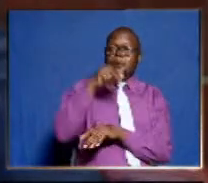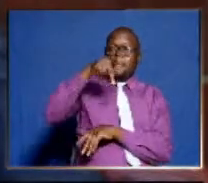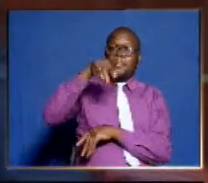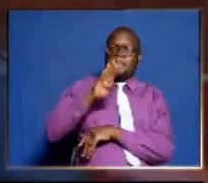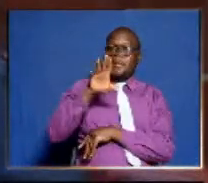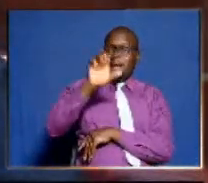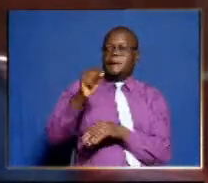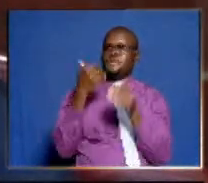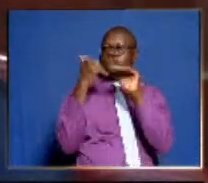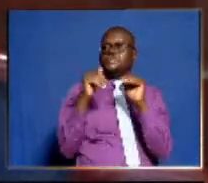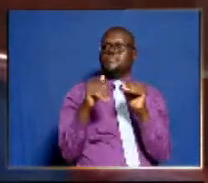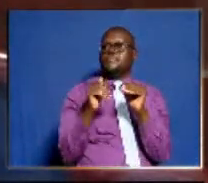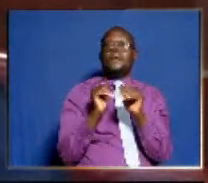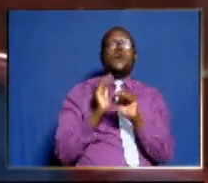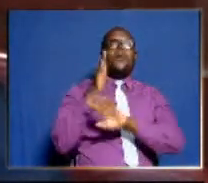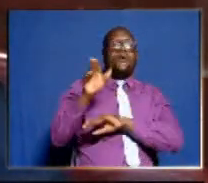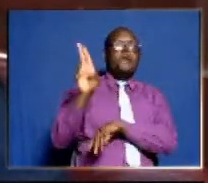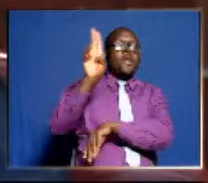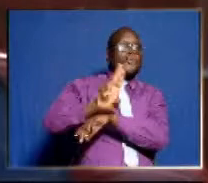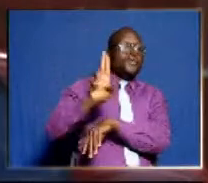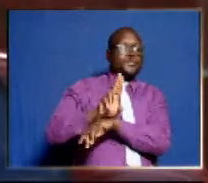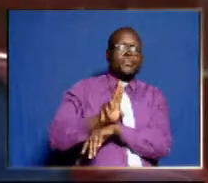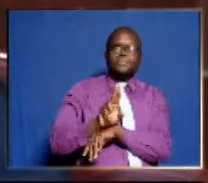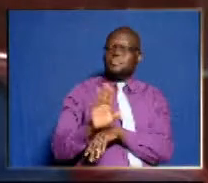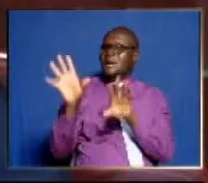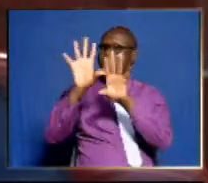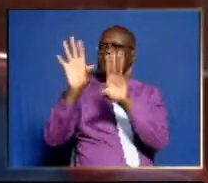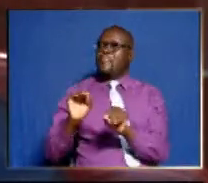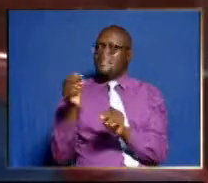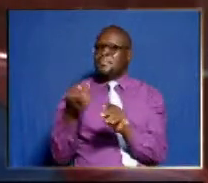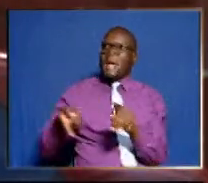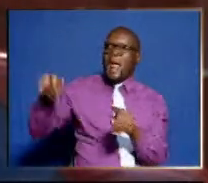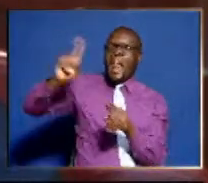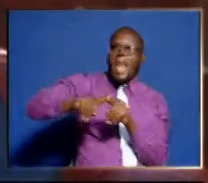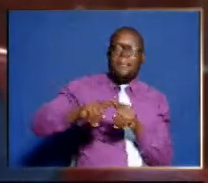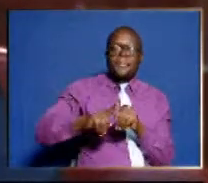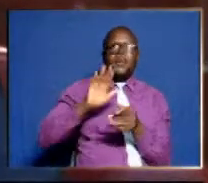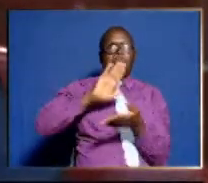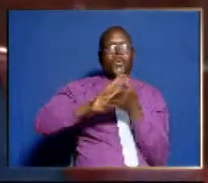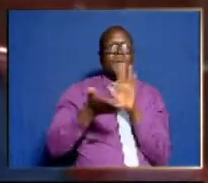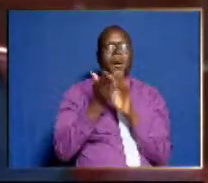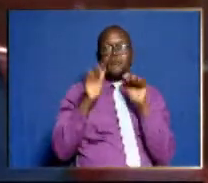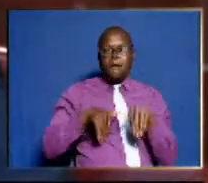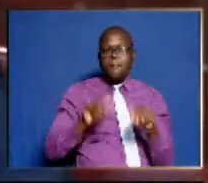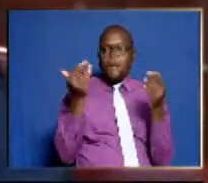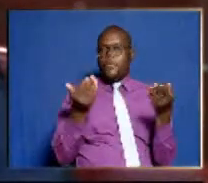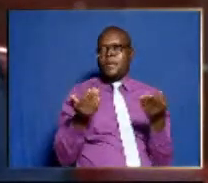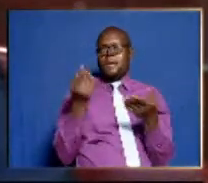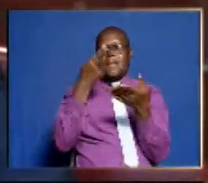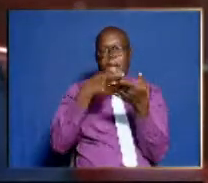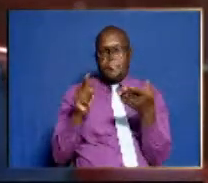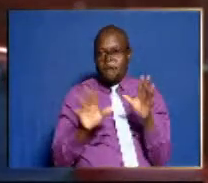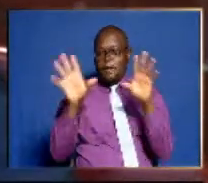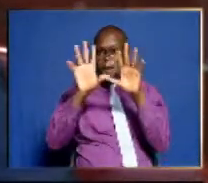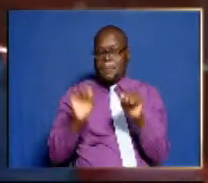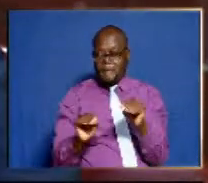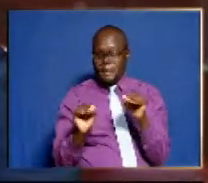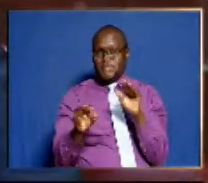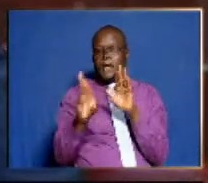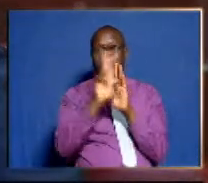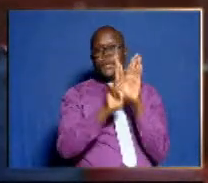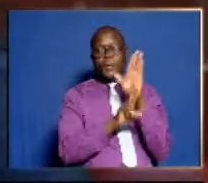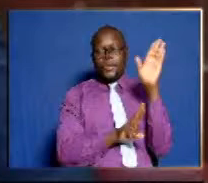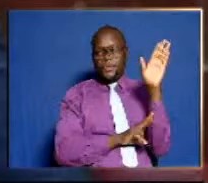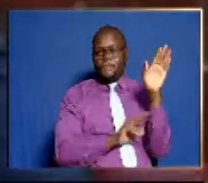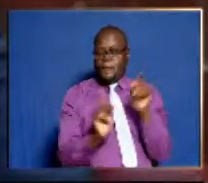were routinely flouted, and the budget increased in total disregard of the approved budget framework. Mr. Speaker,